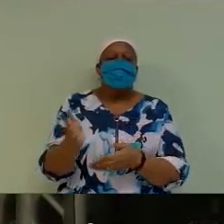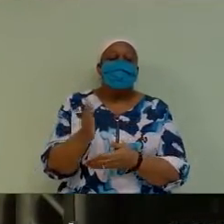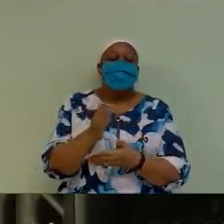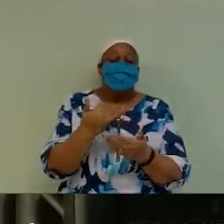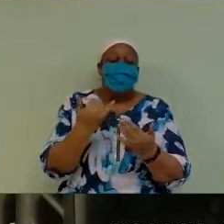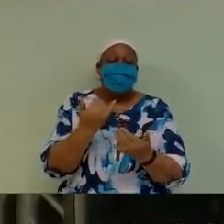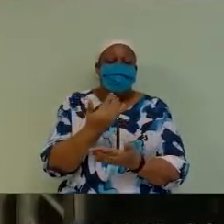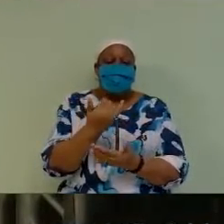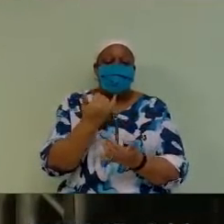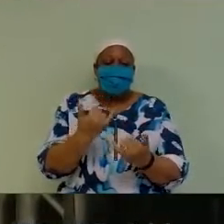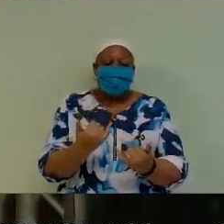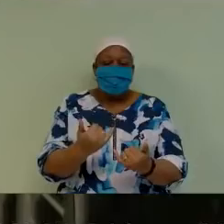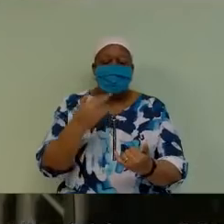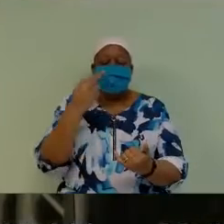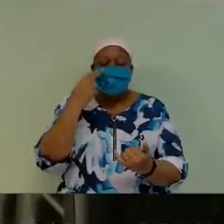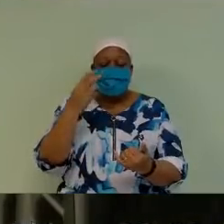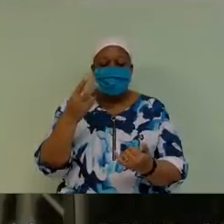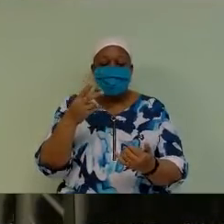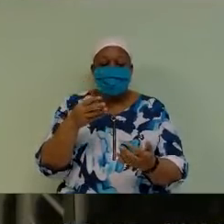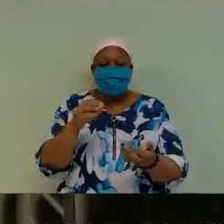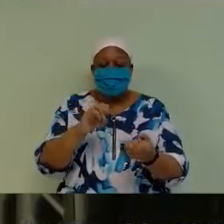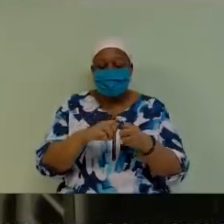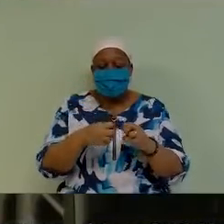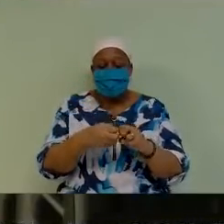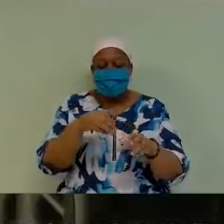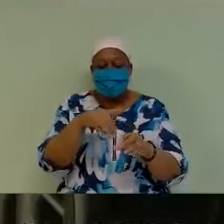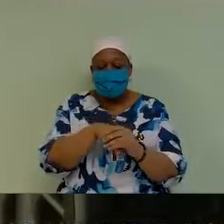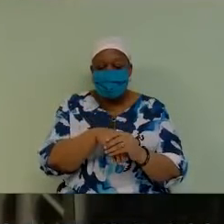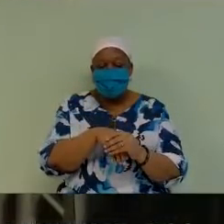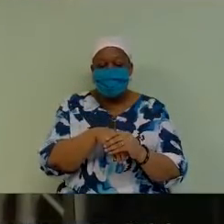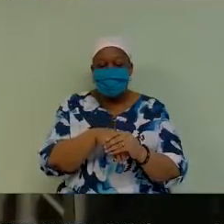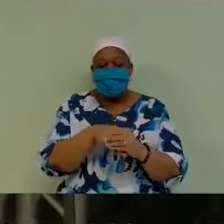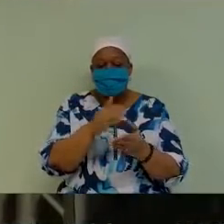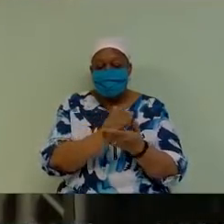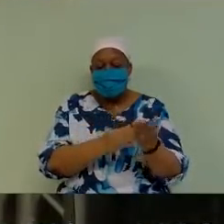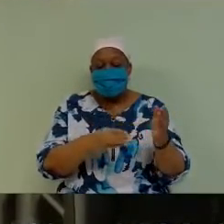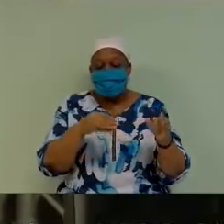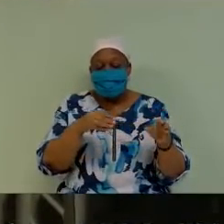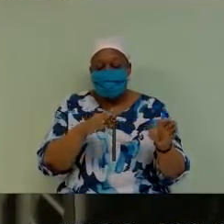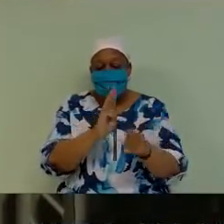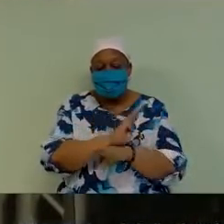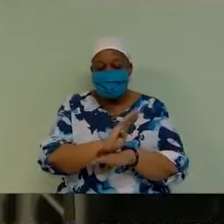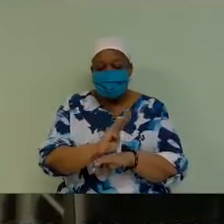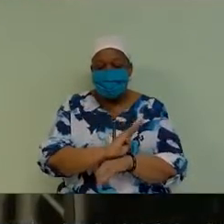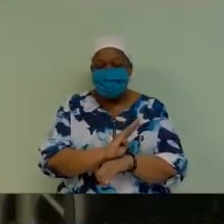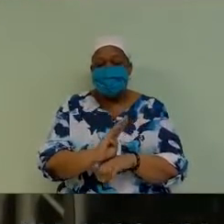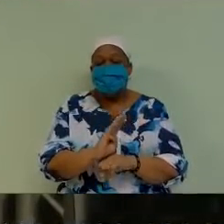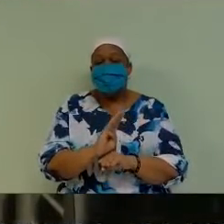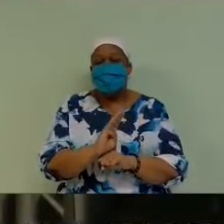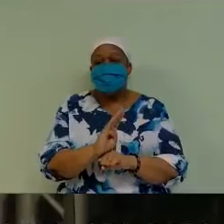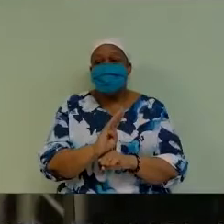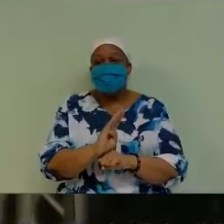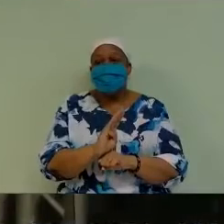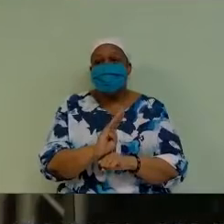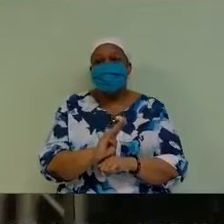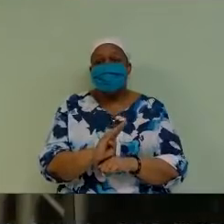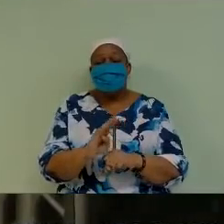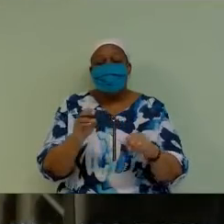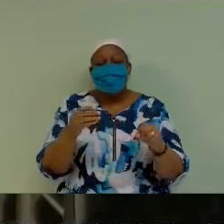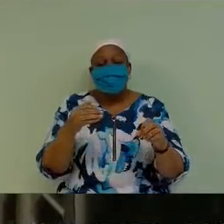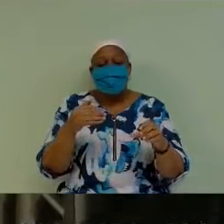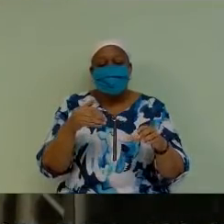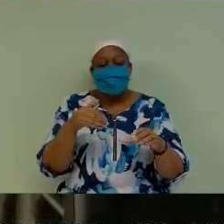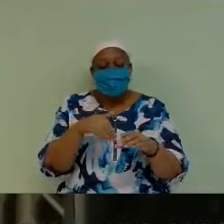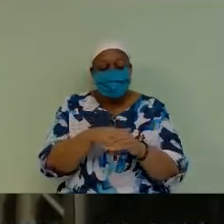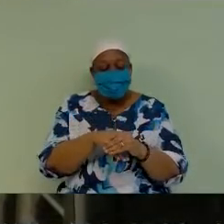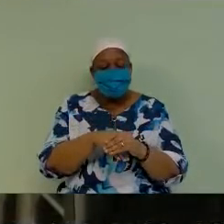establishments as patrons wait to enter. Regulation 1612 provides that during a